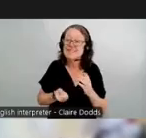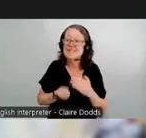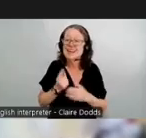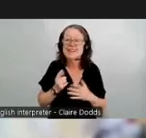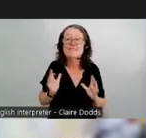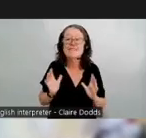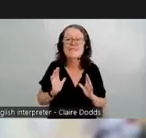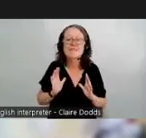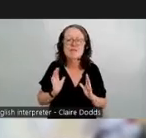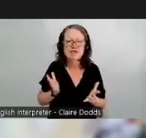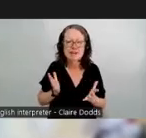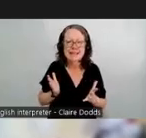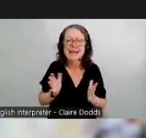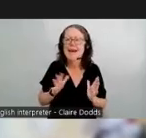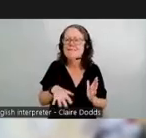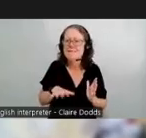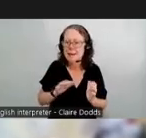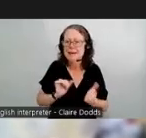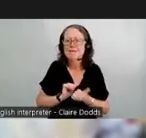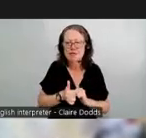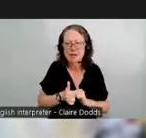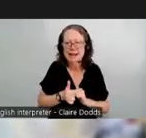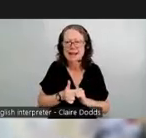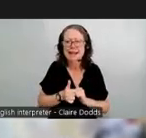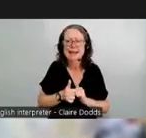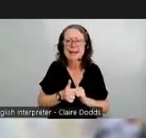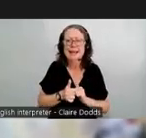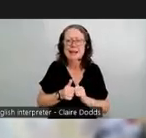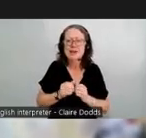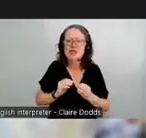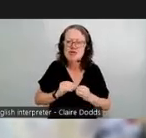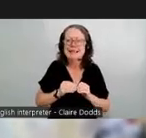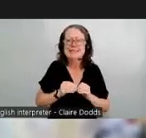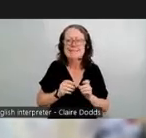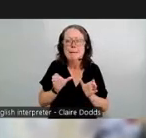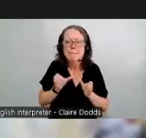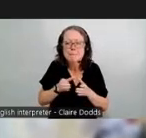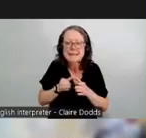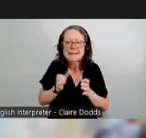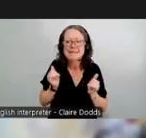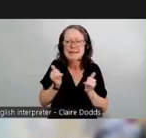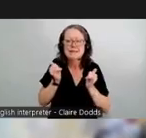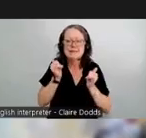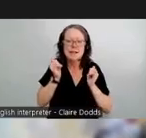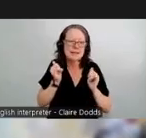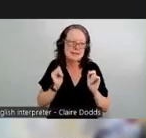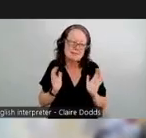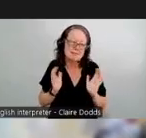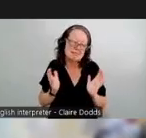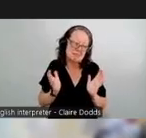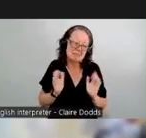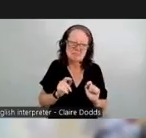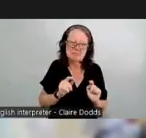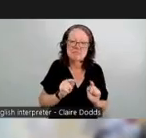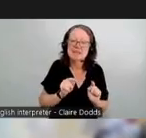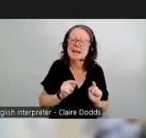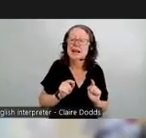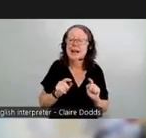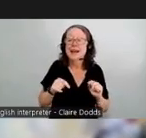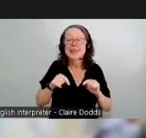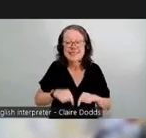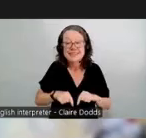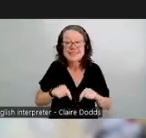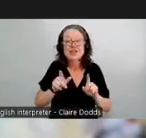called? Free, family-friendly, creative mini festivals with games, theatre, musical fun. And we've made the theme this